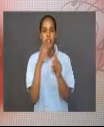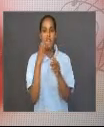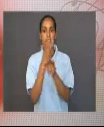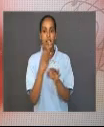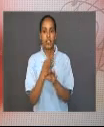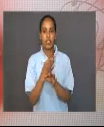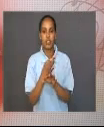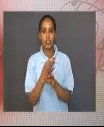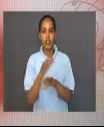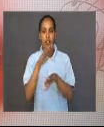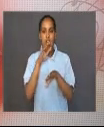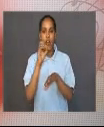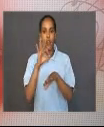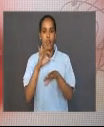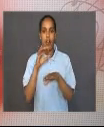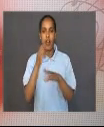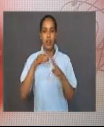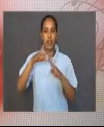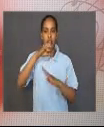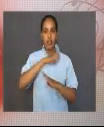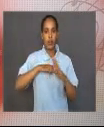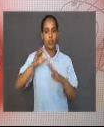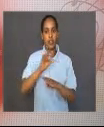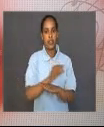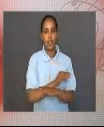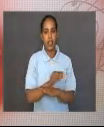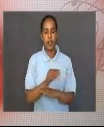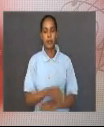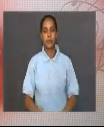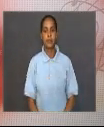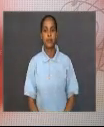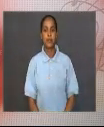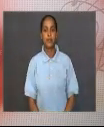function of an electrolytic cell.